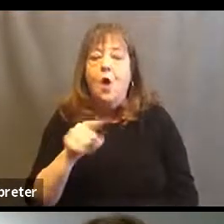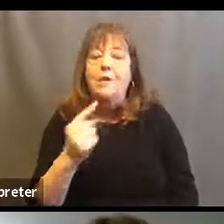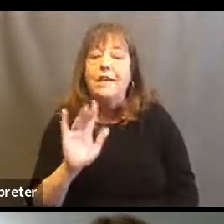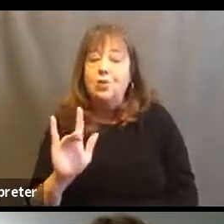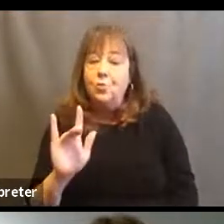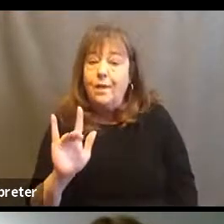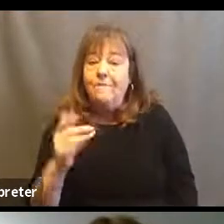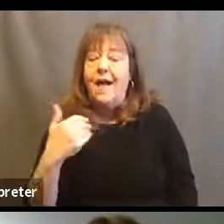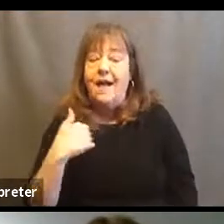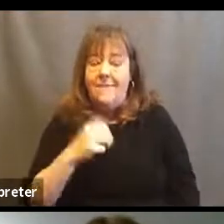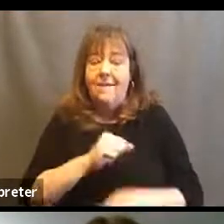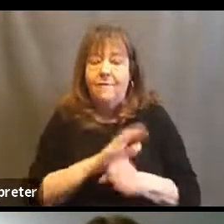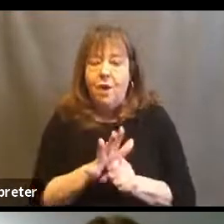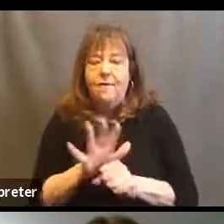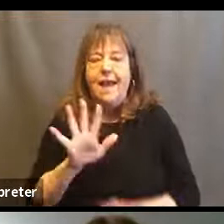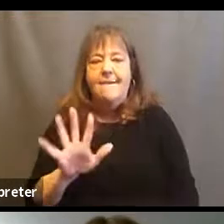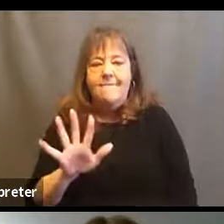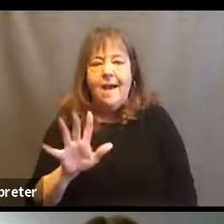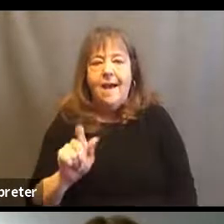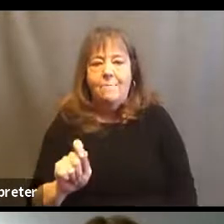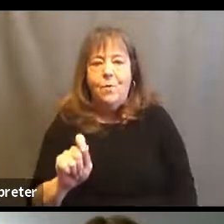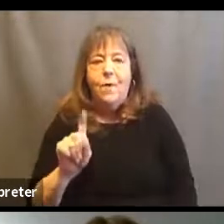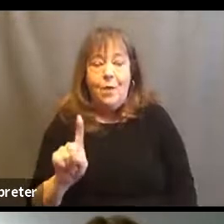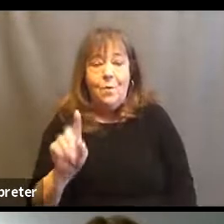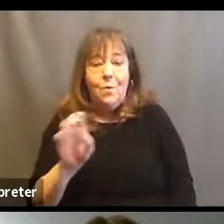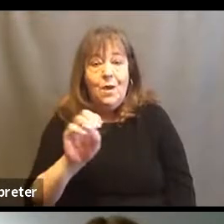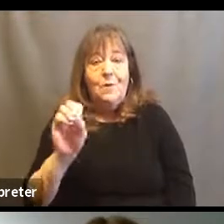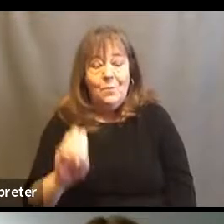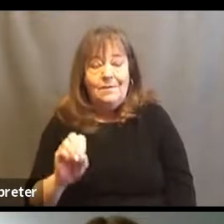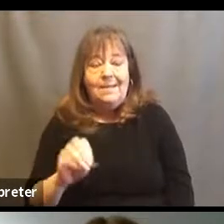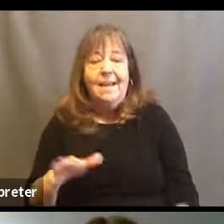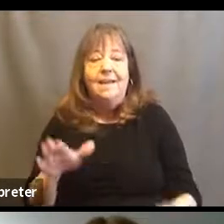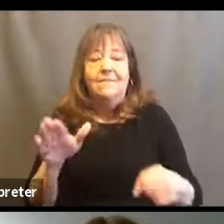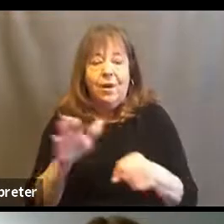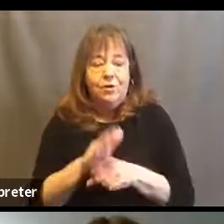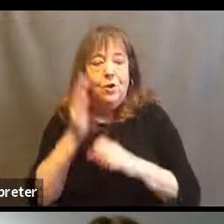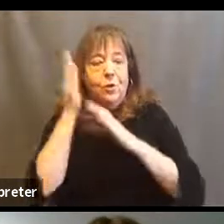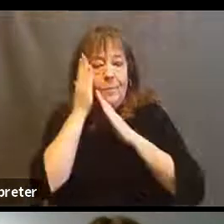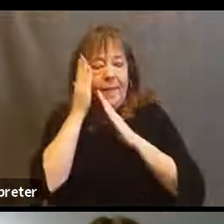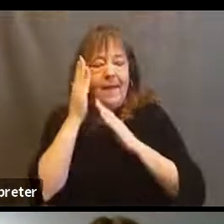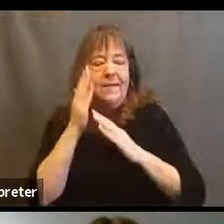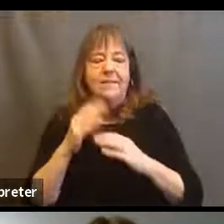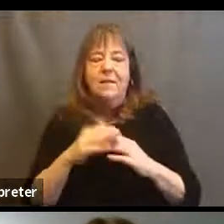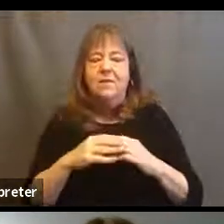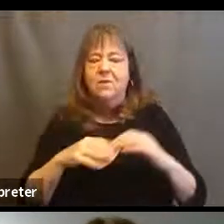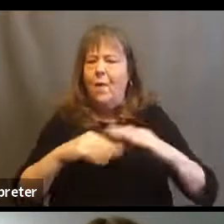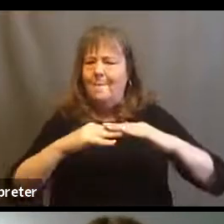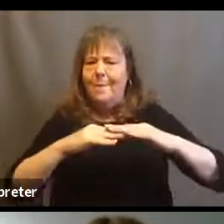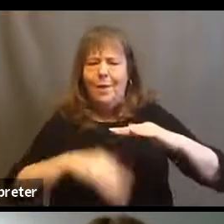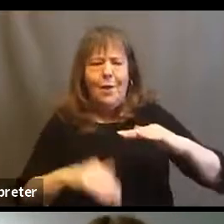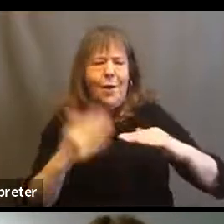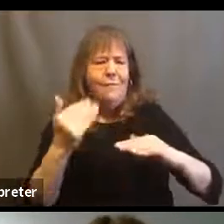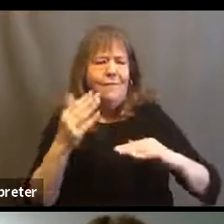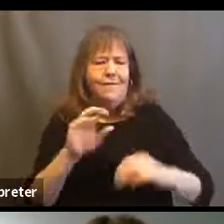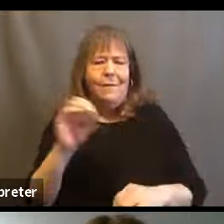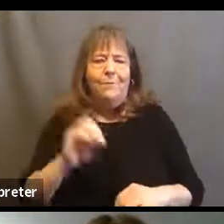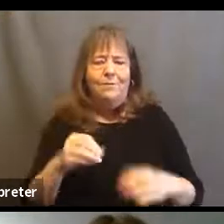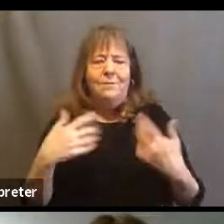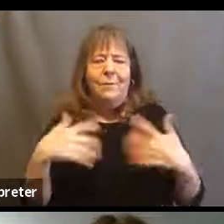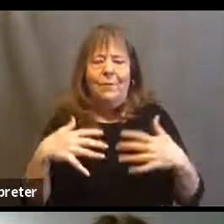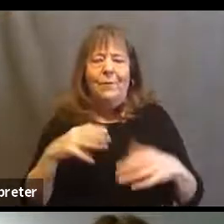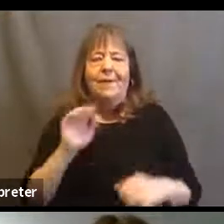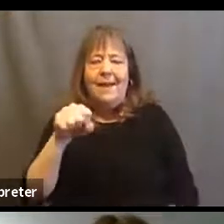now. That is 5.1% of our total licensed beds. So way below the 15% governor's